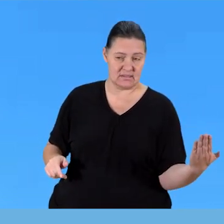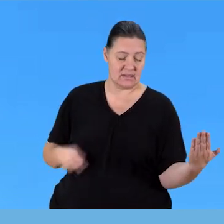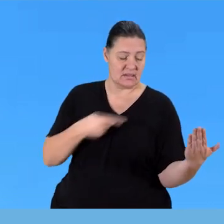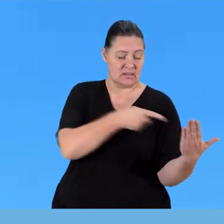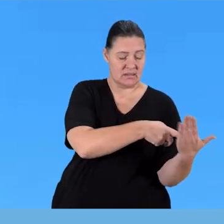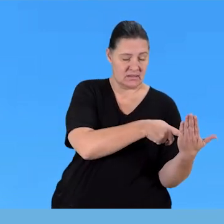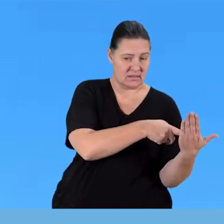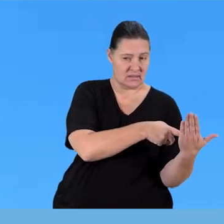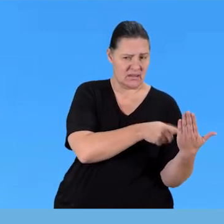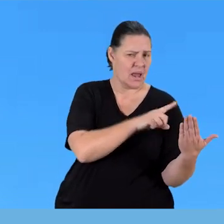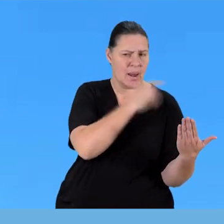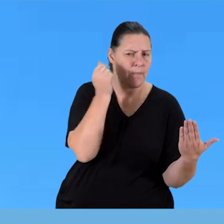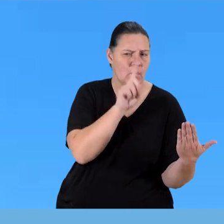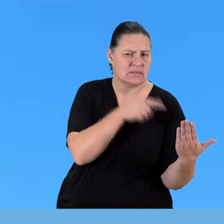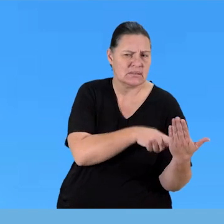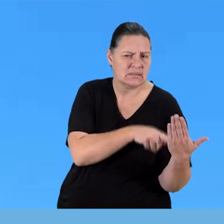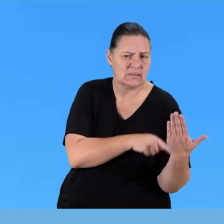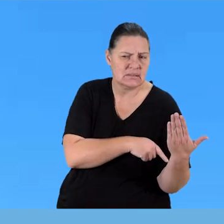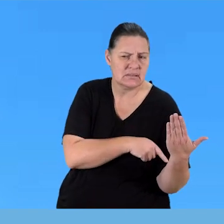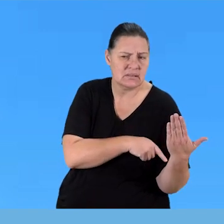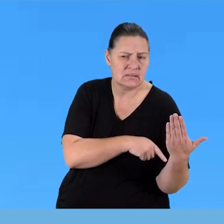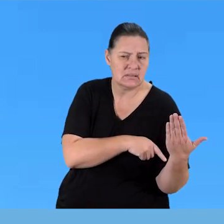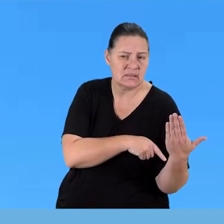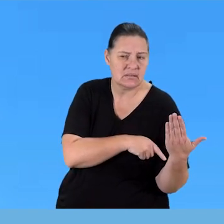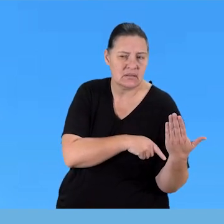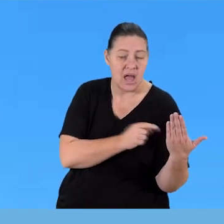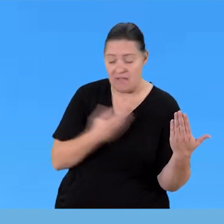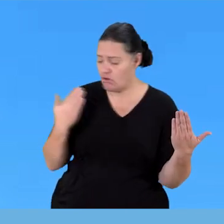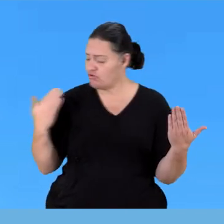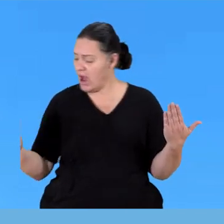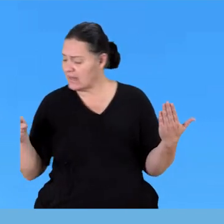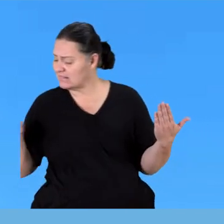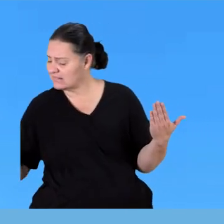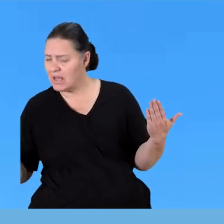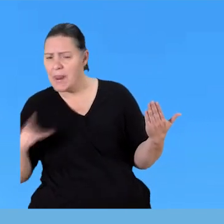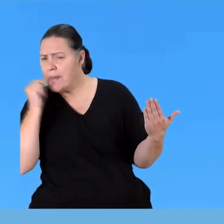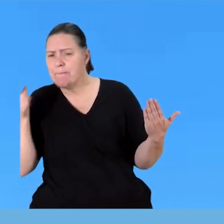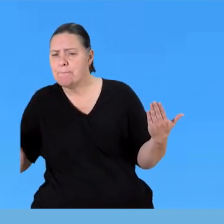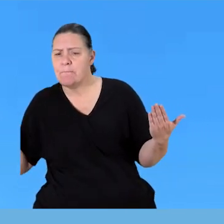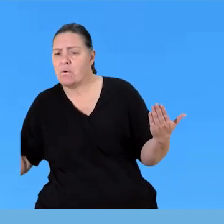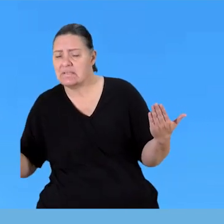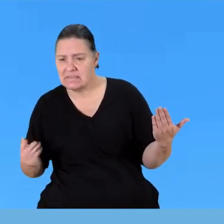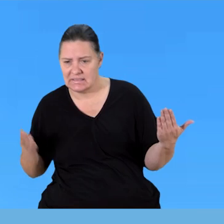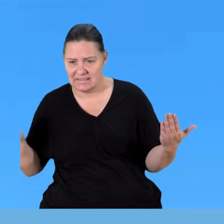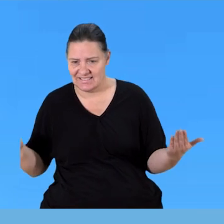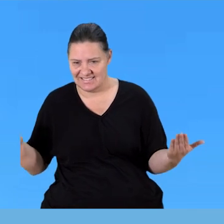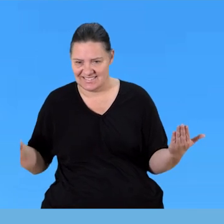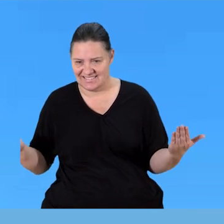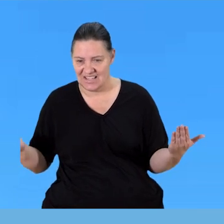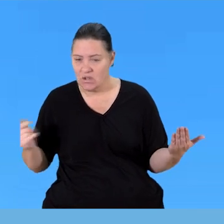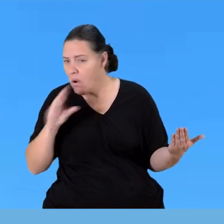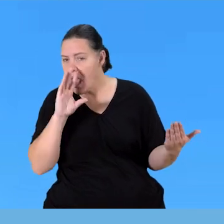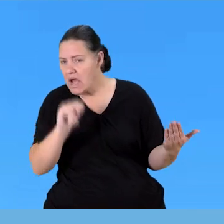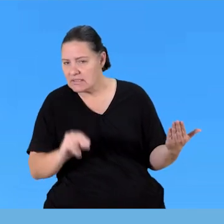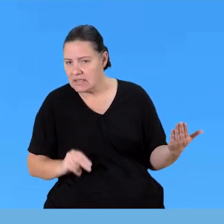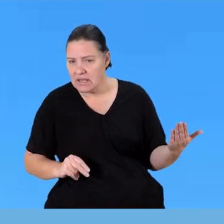of the arrow, what are they called? And if they're written on the right-hand side of the arrow, what are they called? So the question is asking